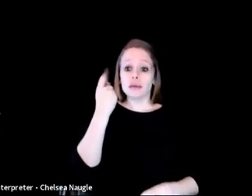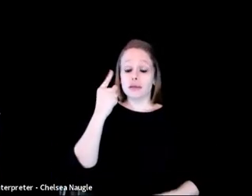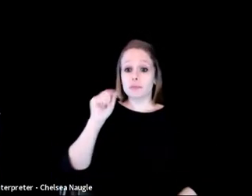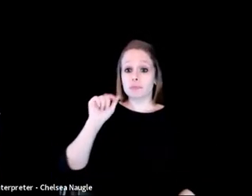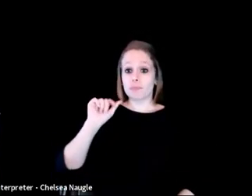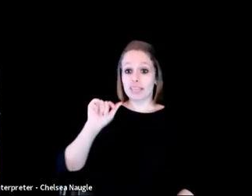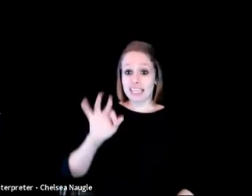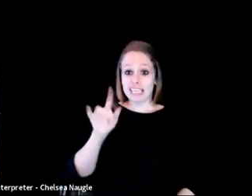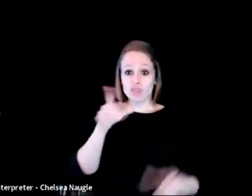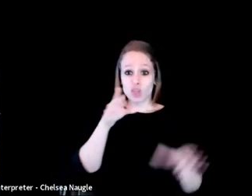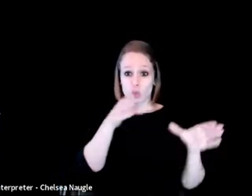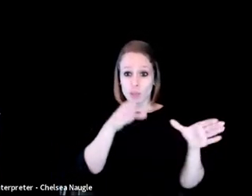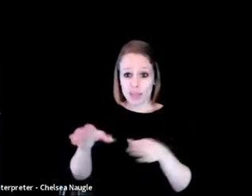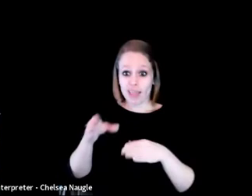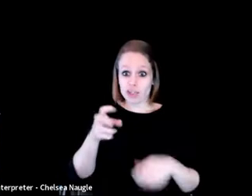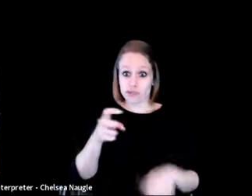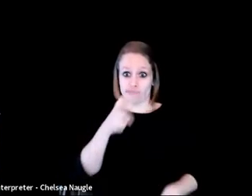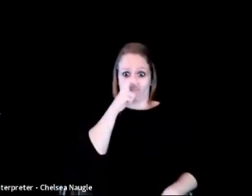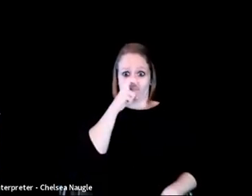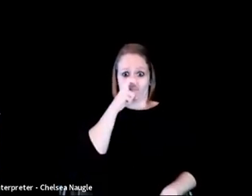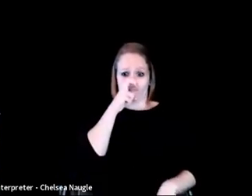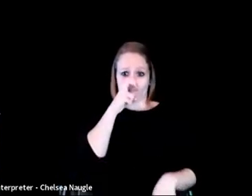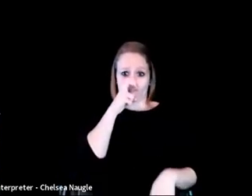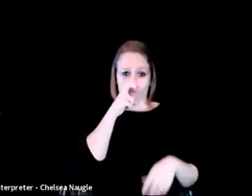with rigor and the way that